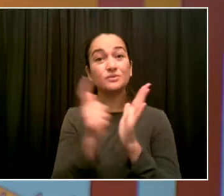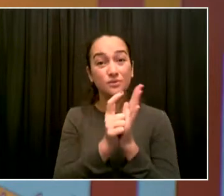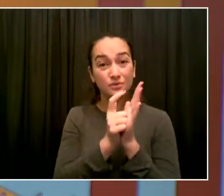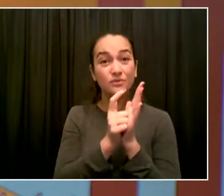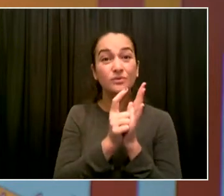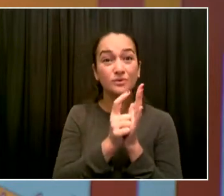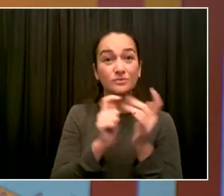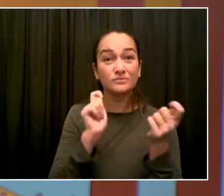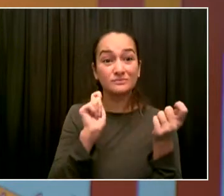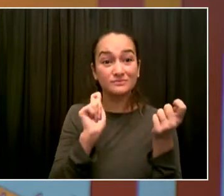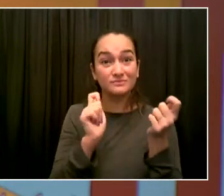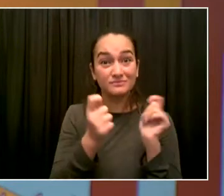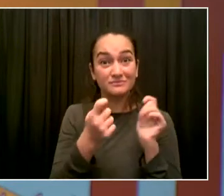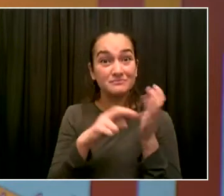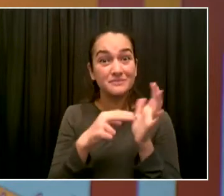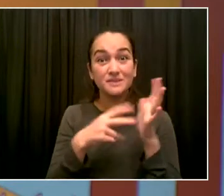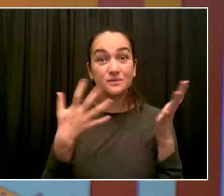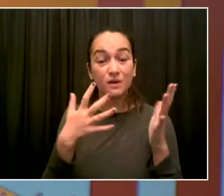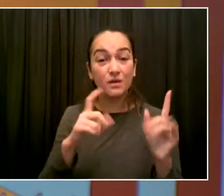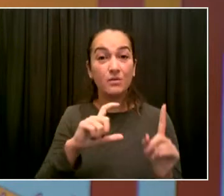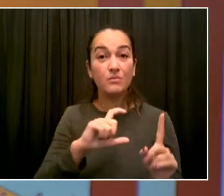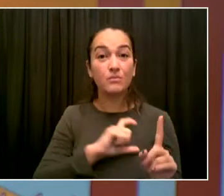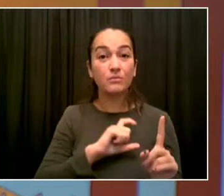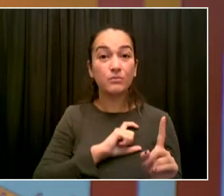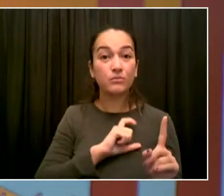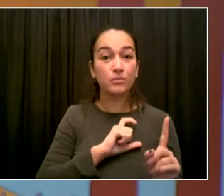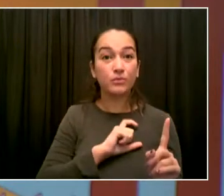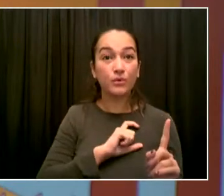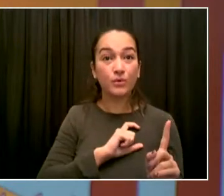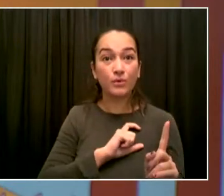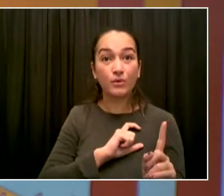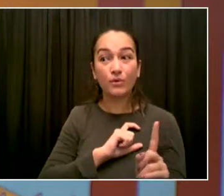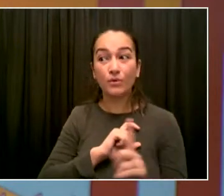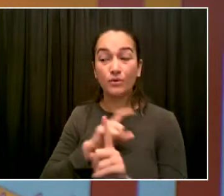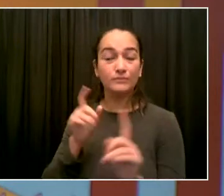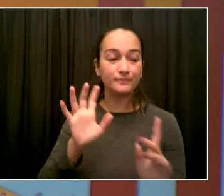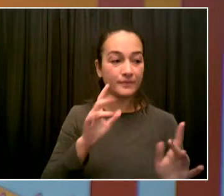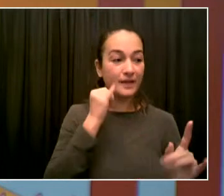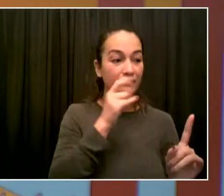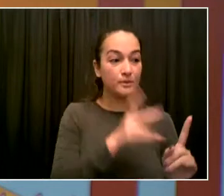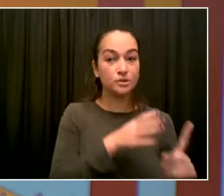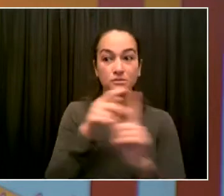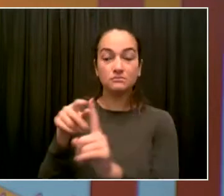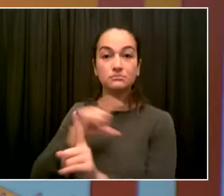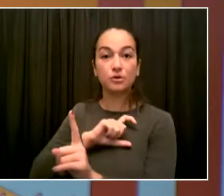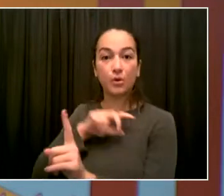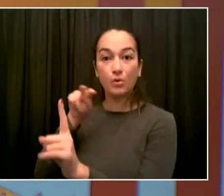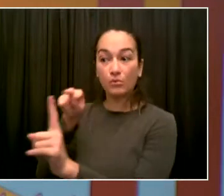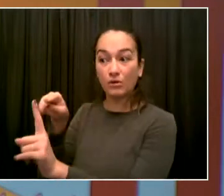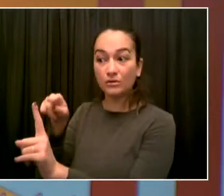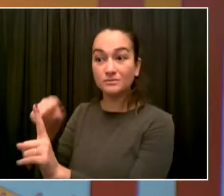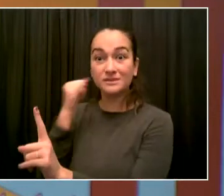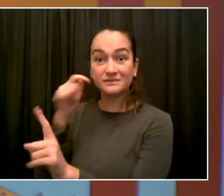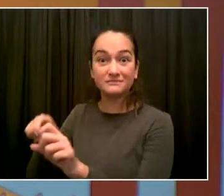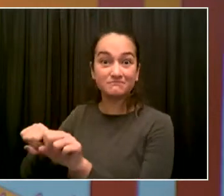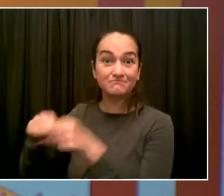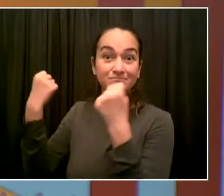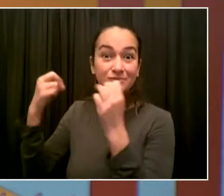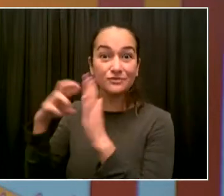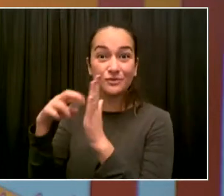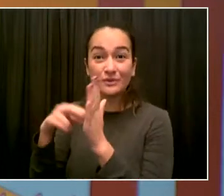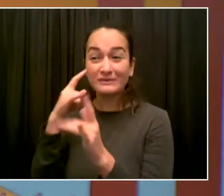parts. But we will look at that scenario, but only in cases where we believe it's absolutely safe to do. Go ahead,